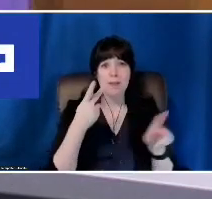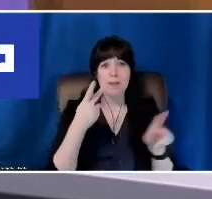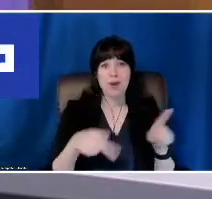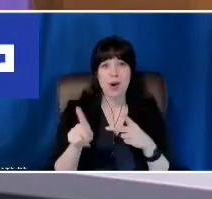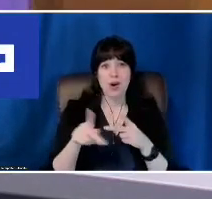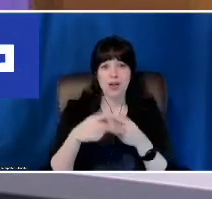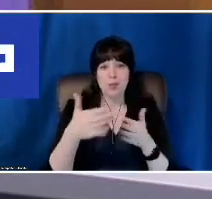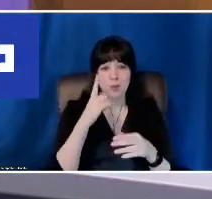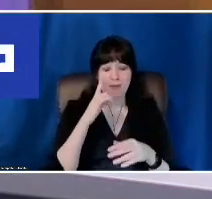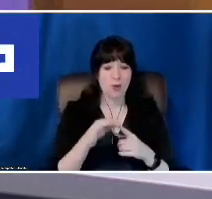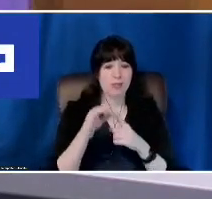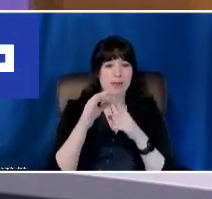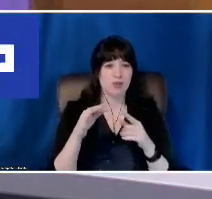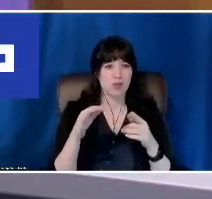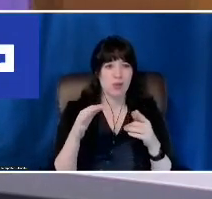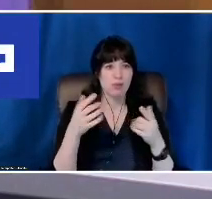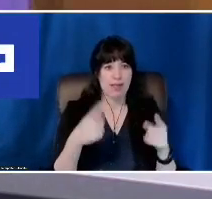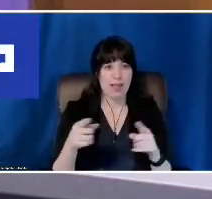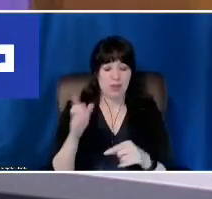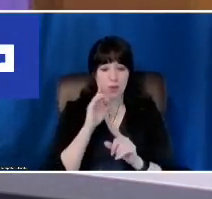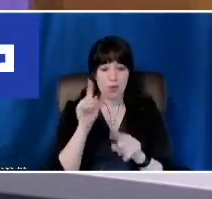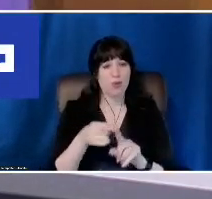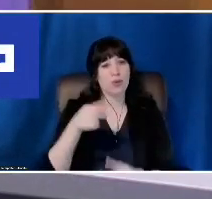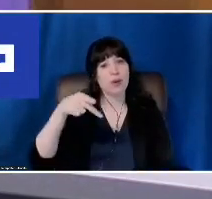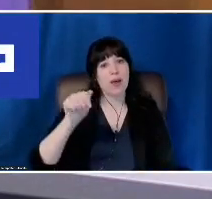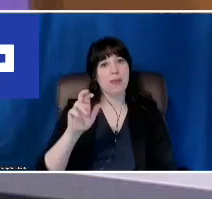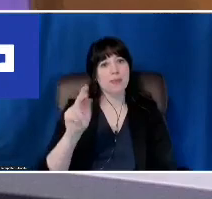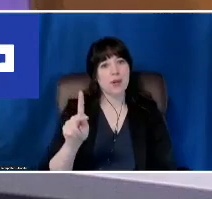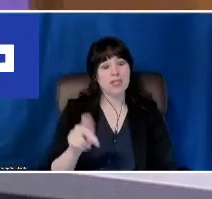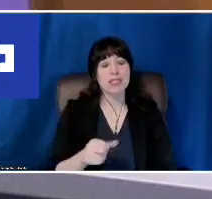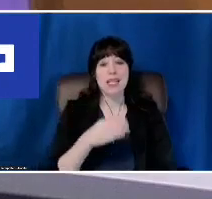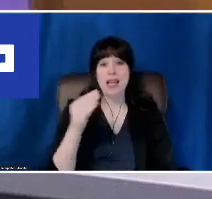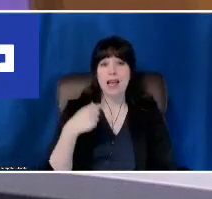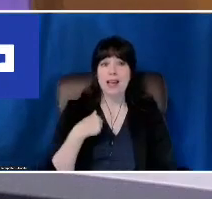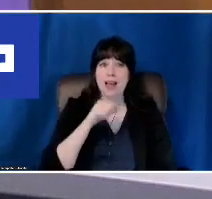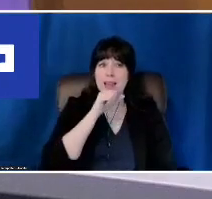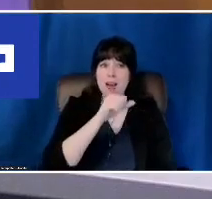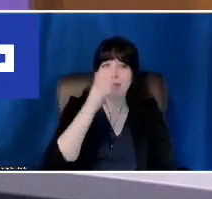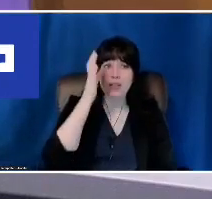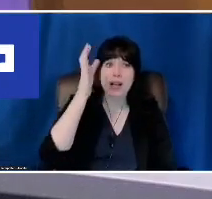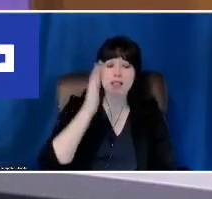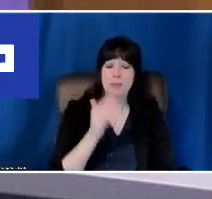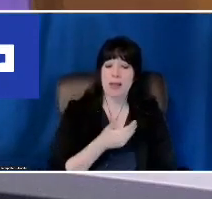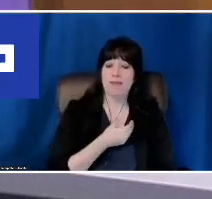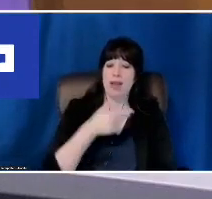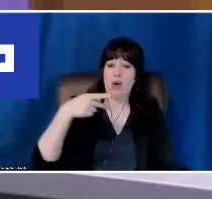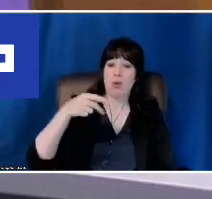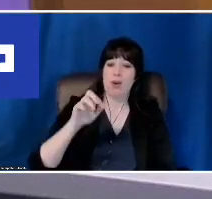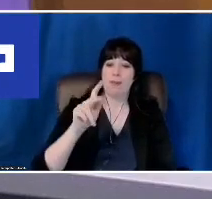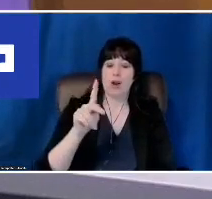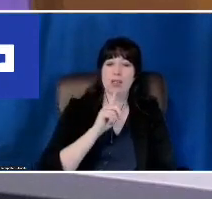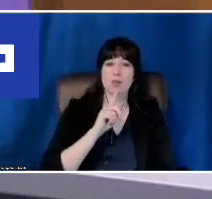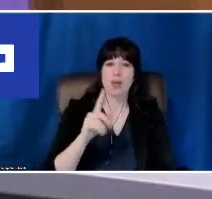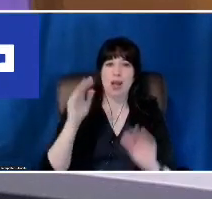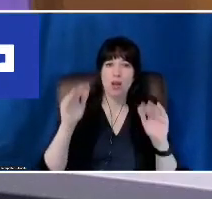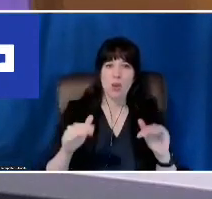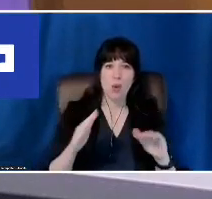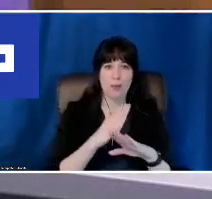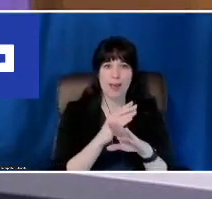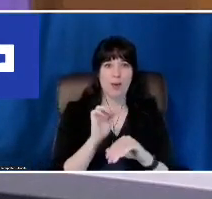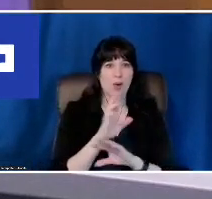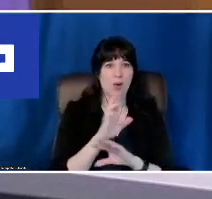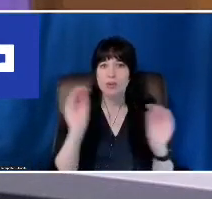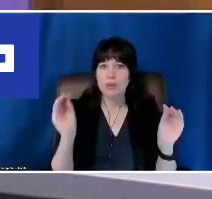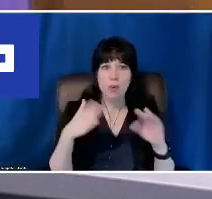will often turn to their parks. And I love the concept of our parks as a true low barrier or no barrier